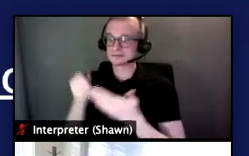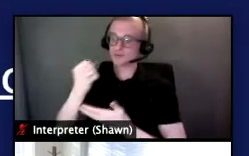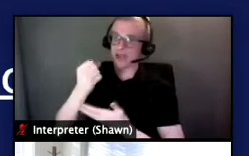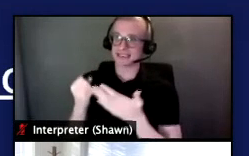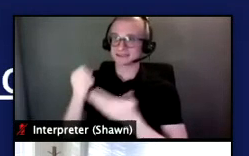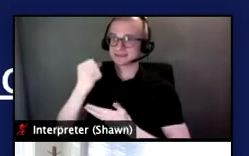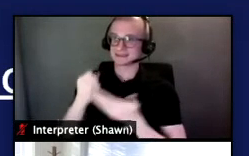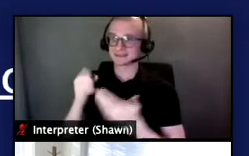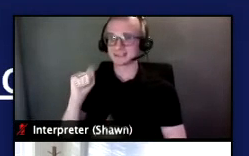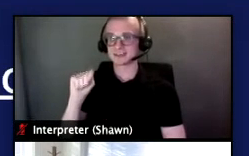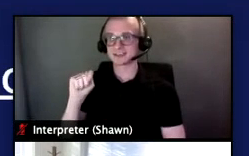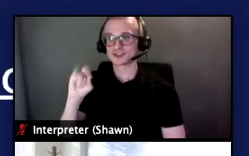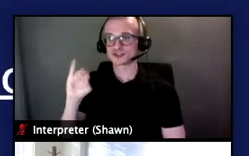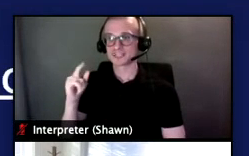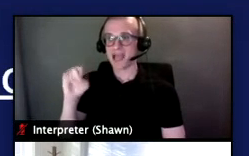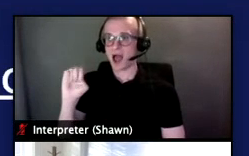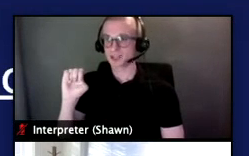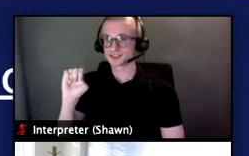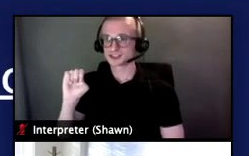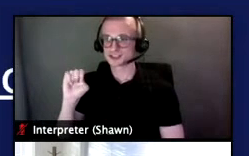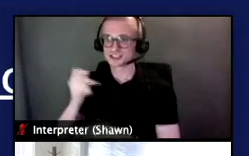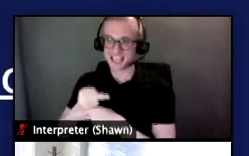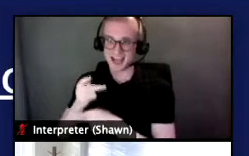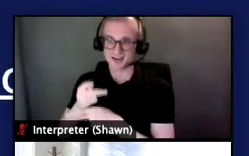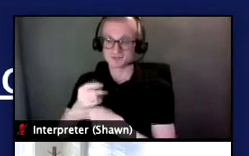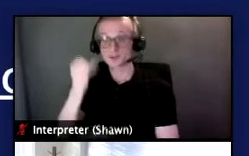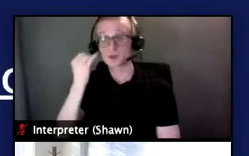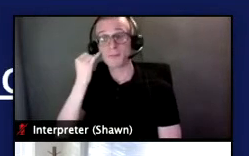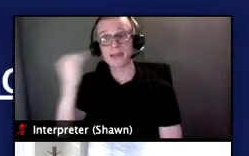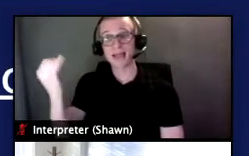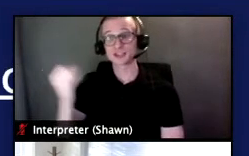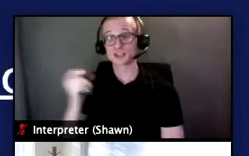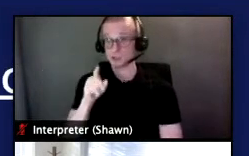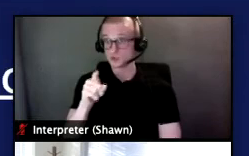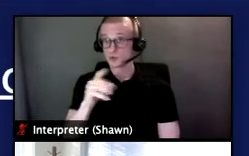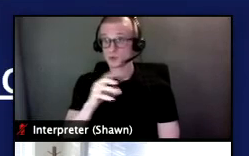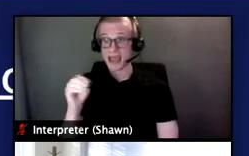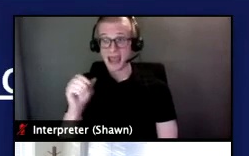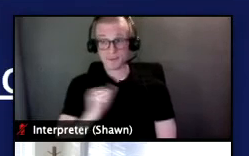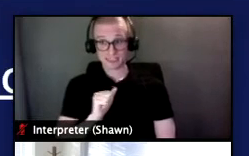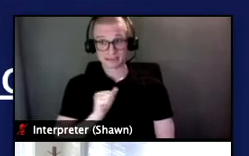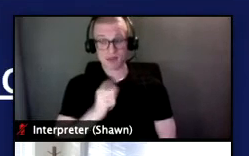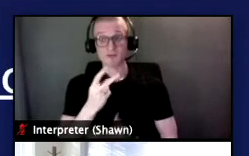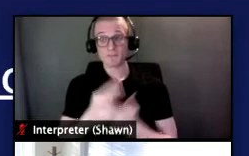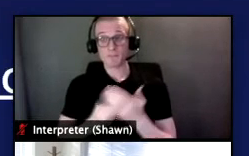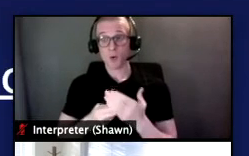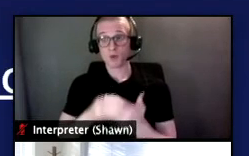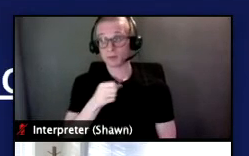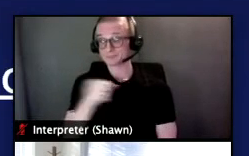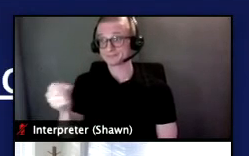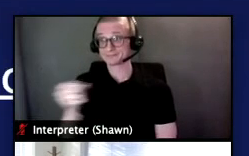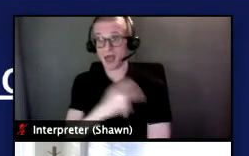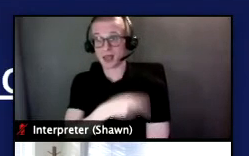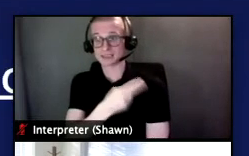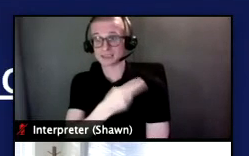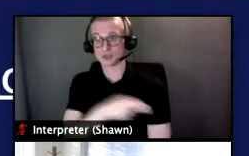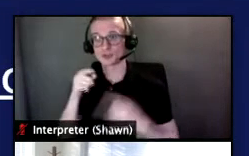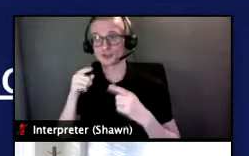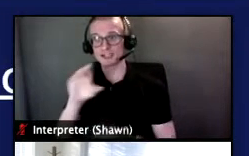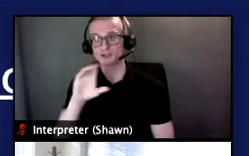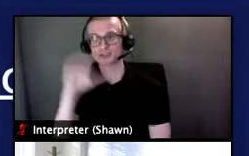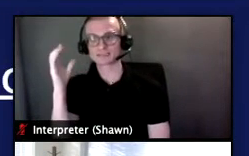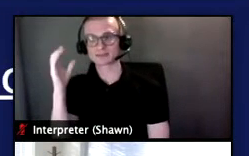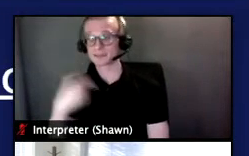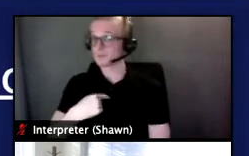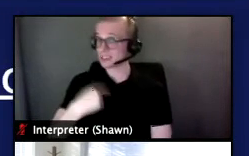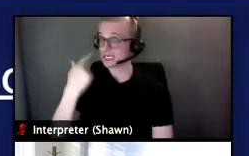where you and I are both hospitalized around Christmas. I'm there because of a terrible car accident. You're